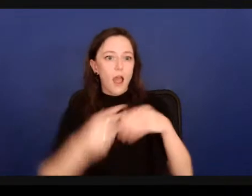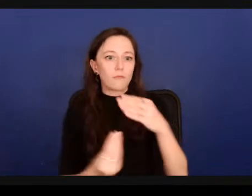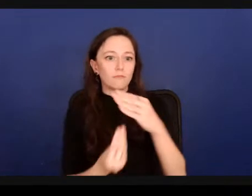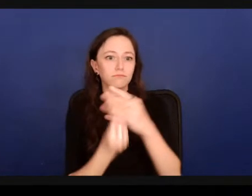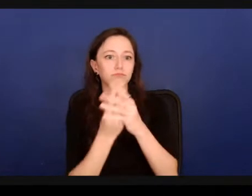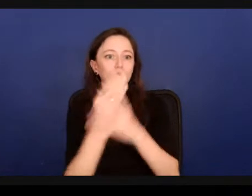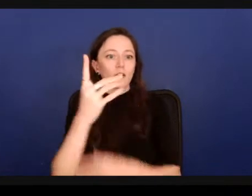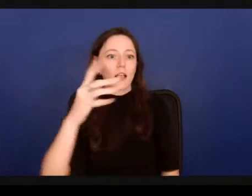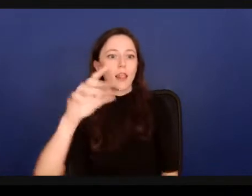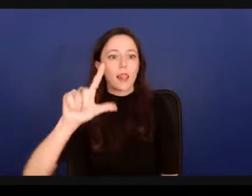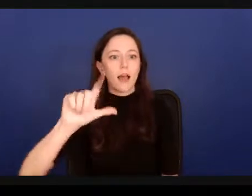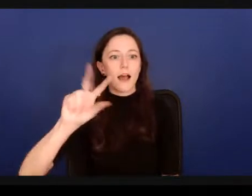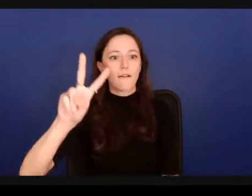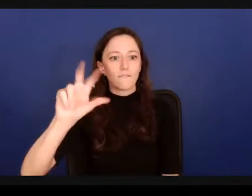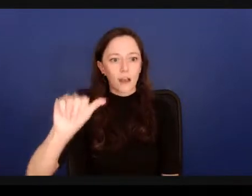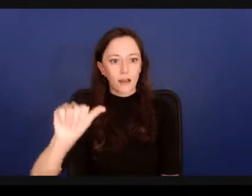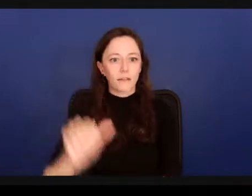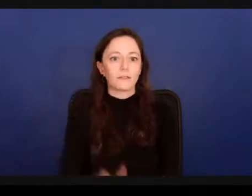year.